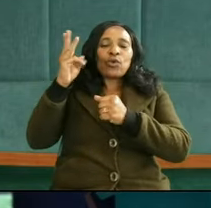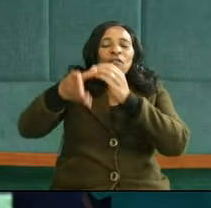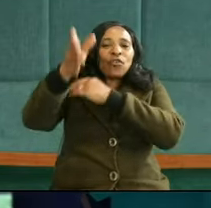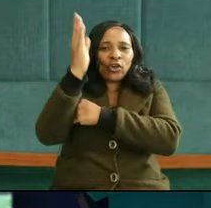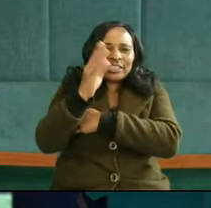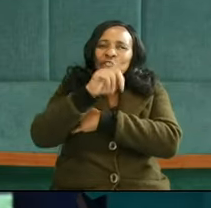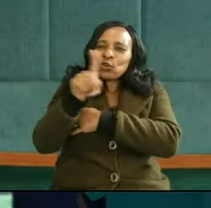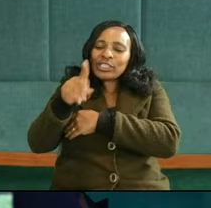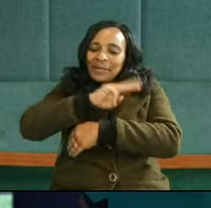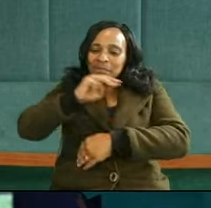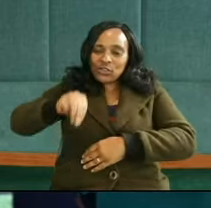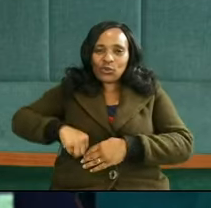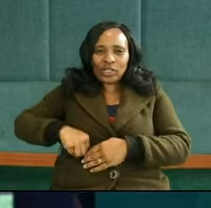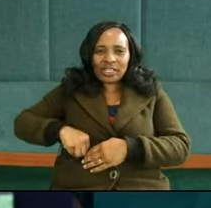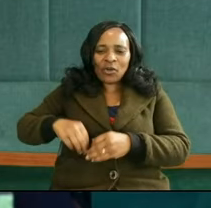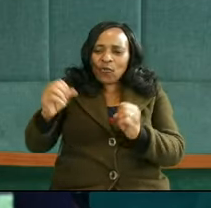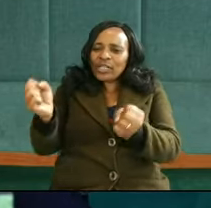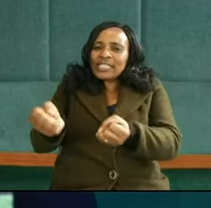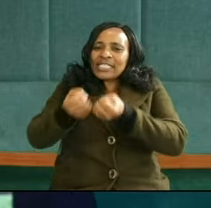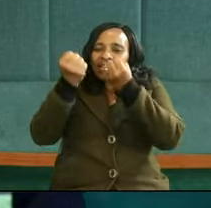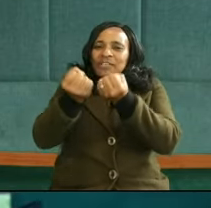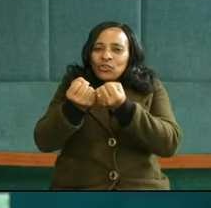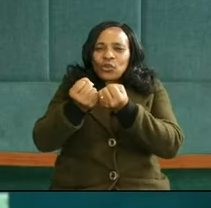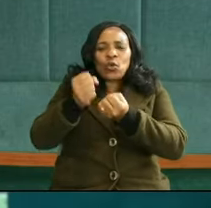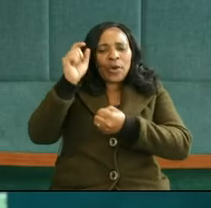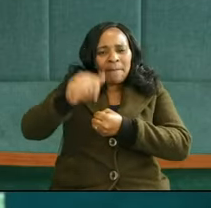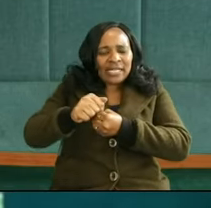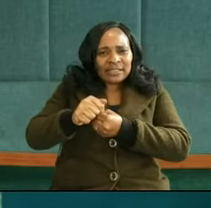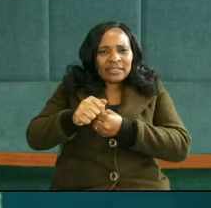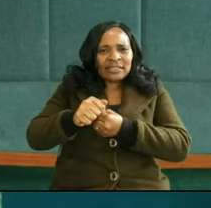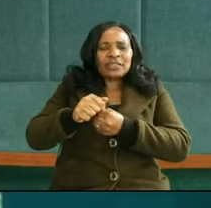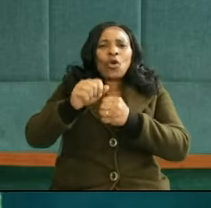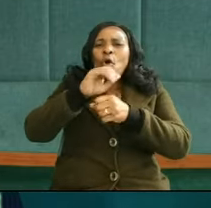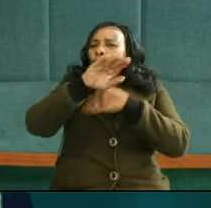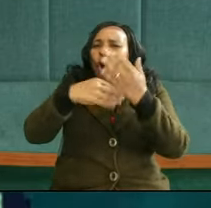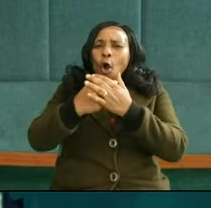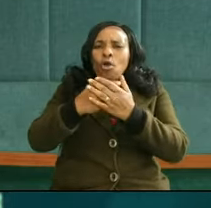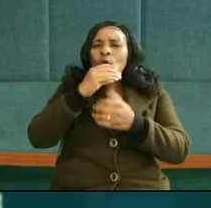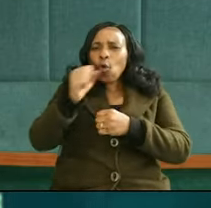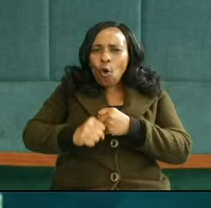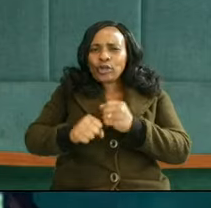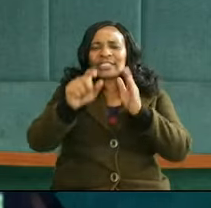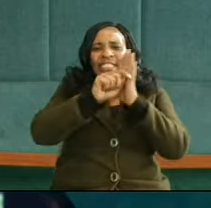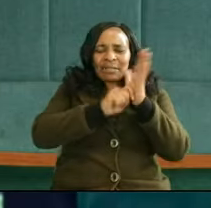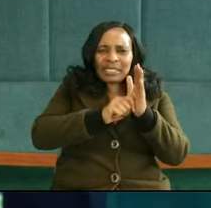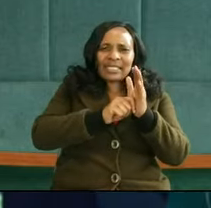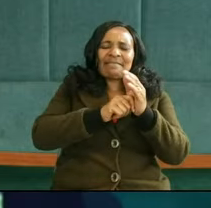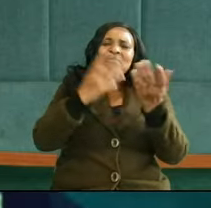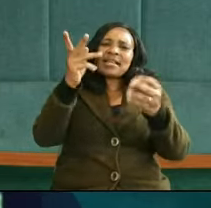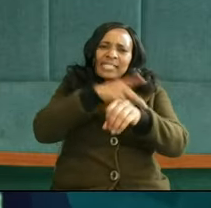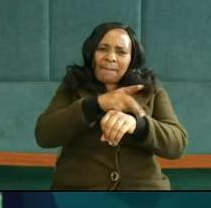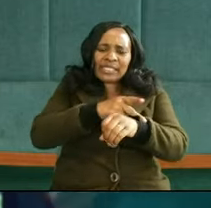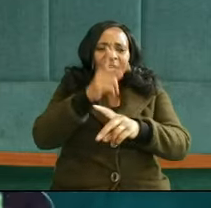and God's mission, rescue mission, we will need to brush through the Old Testament, the Psalms, the prophets, and